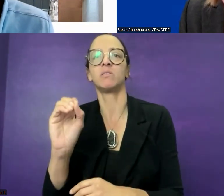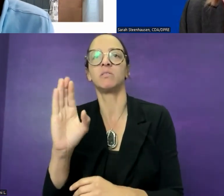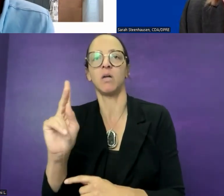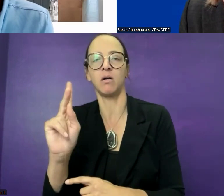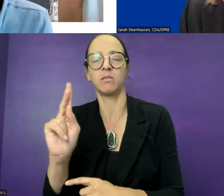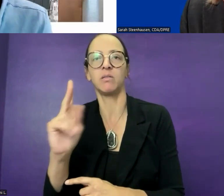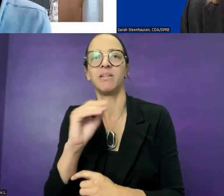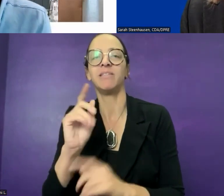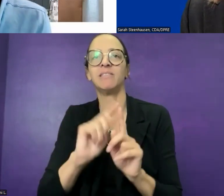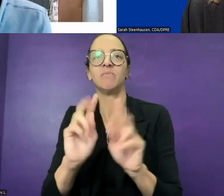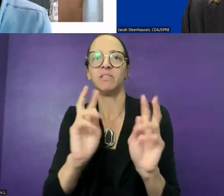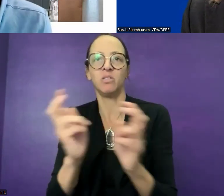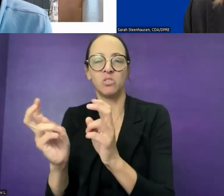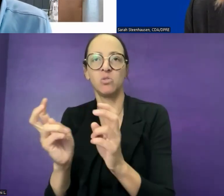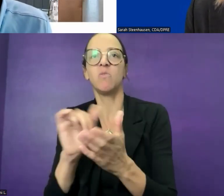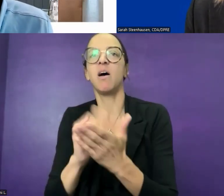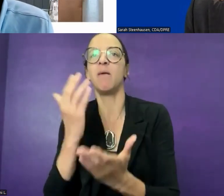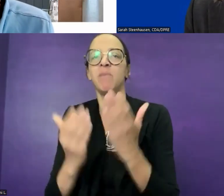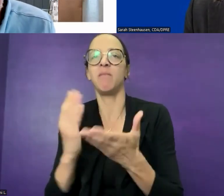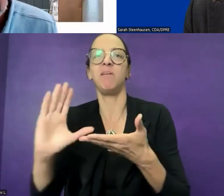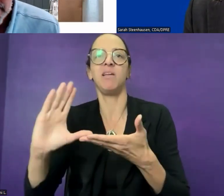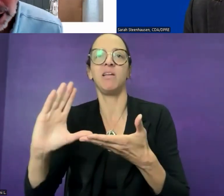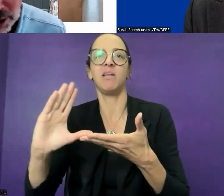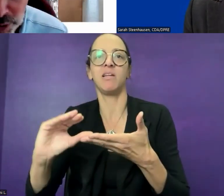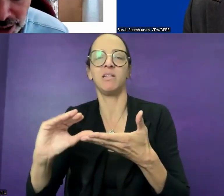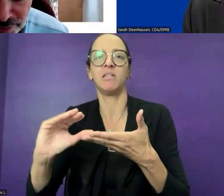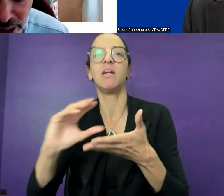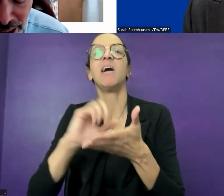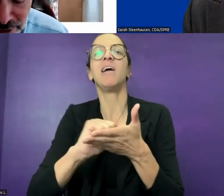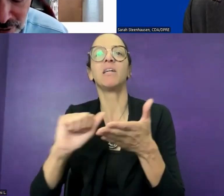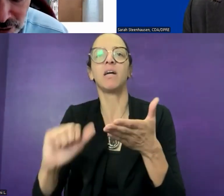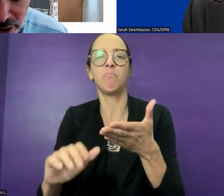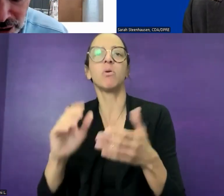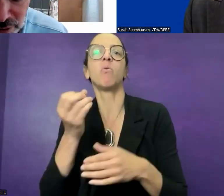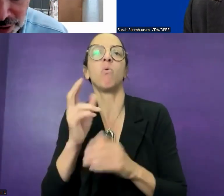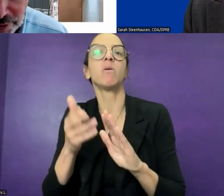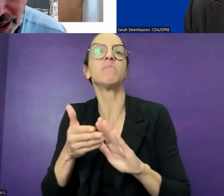facilitate aging in community. And we have not